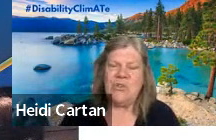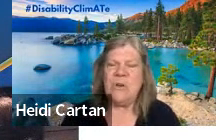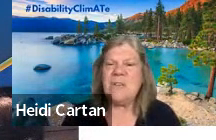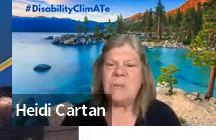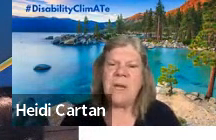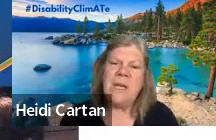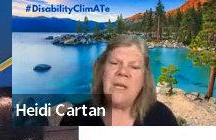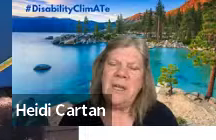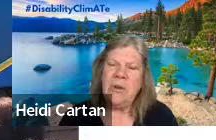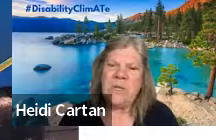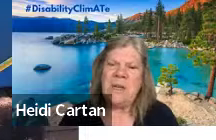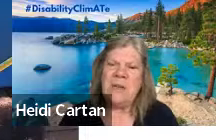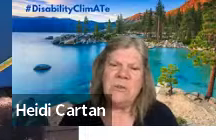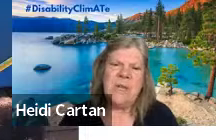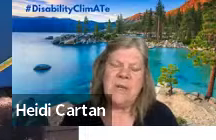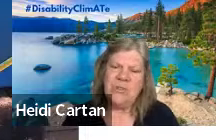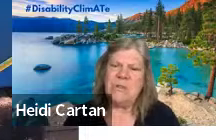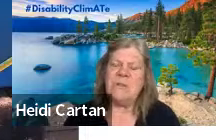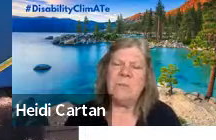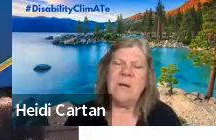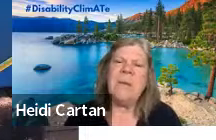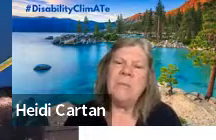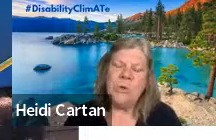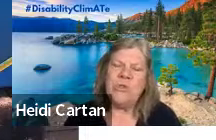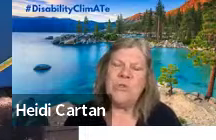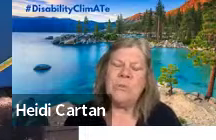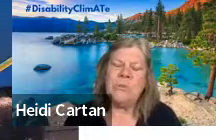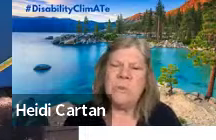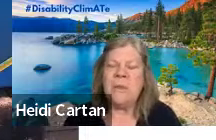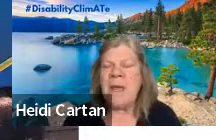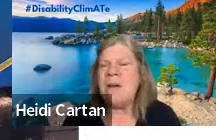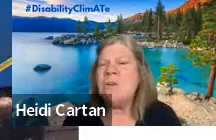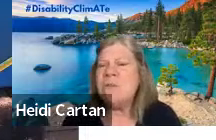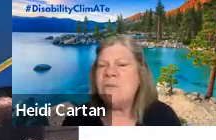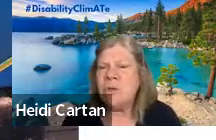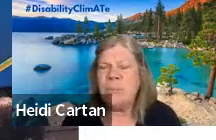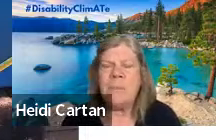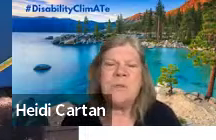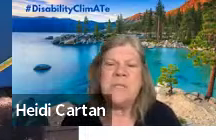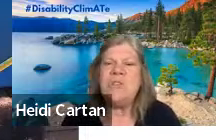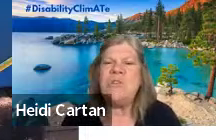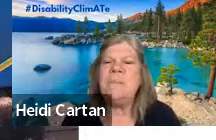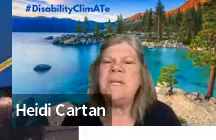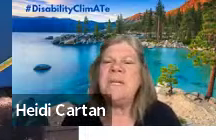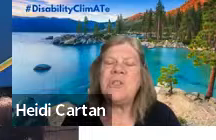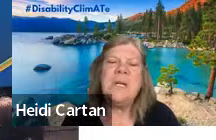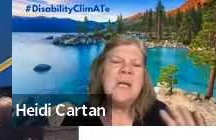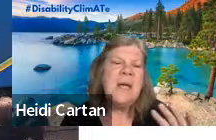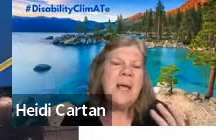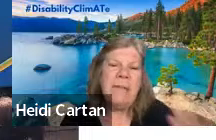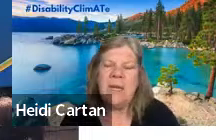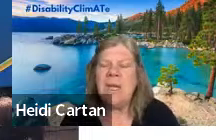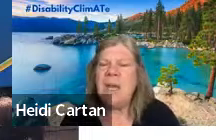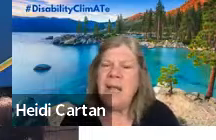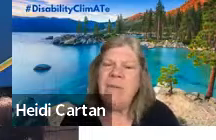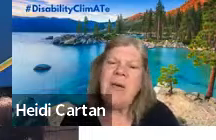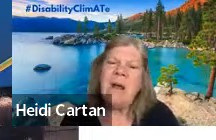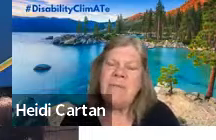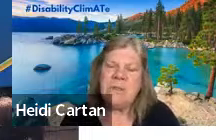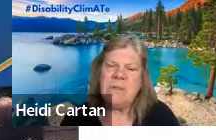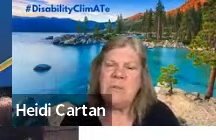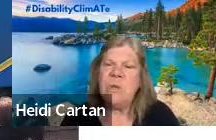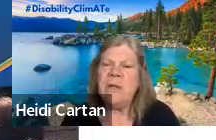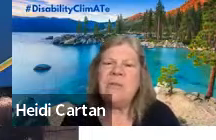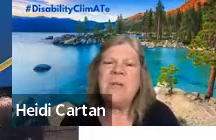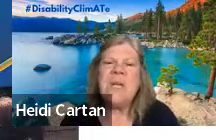get the trays ready and he knows how to do that at just the right amount of moisture, which really matters for proper seed germination, and then can hand that